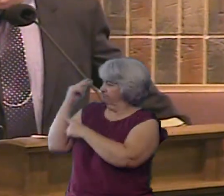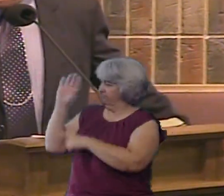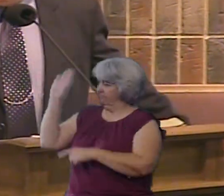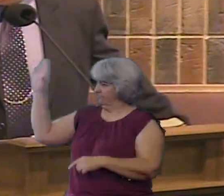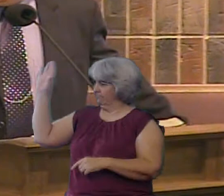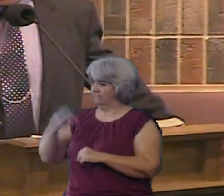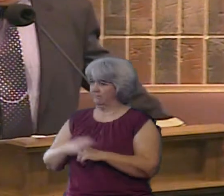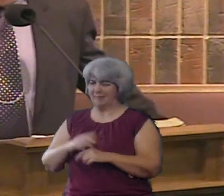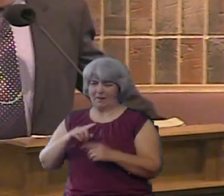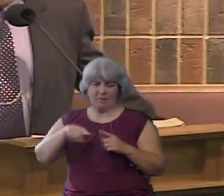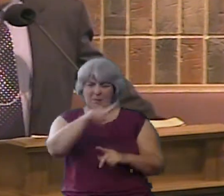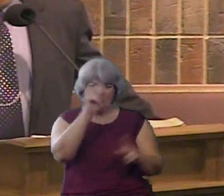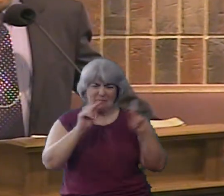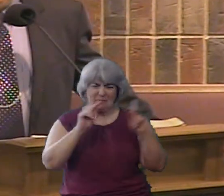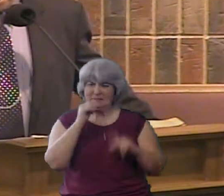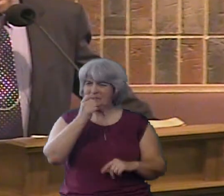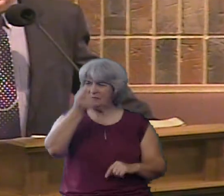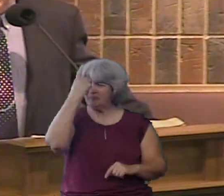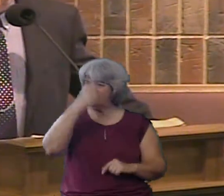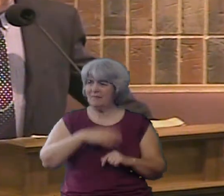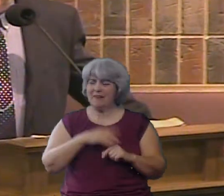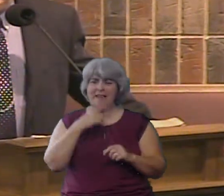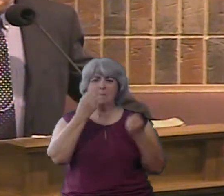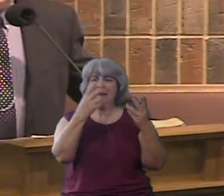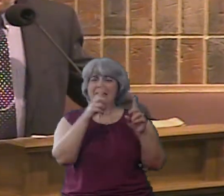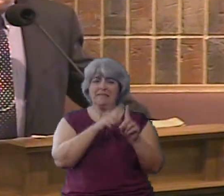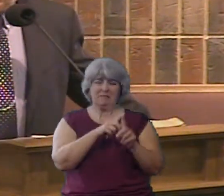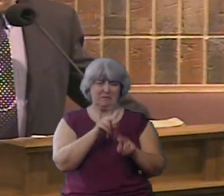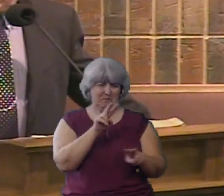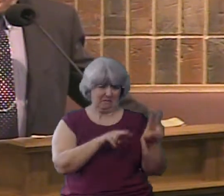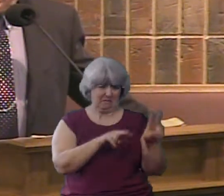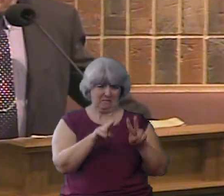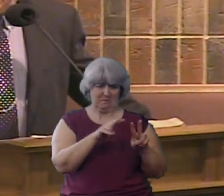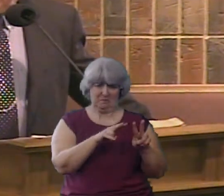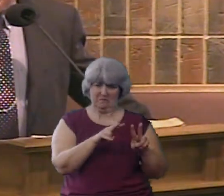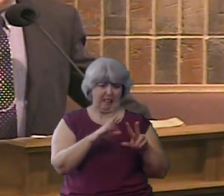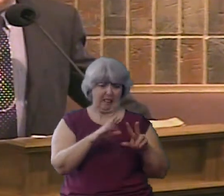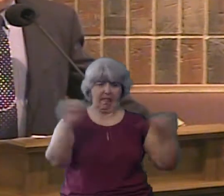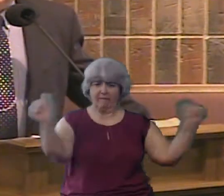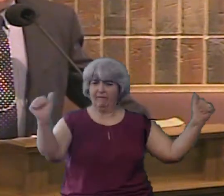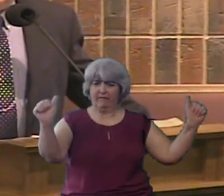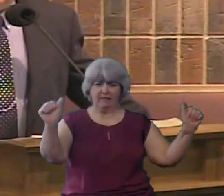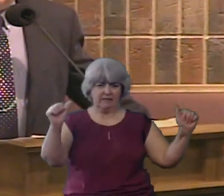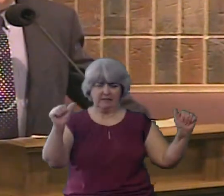who walked with Him no more. They left Him. And then Jesus turns to His disciples,